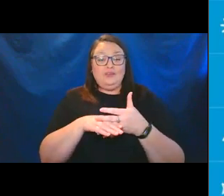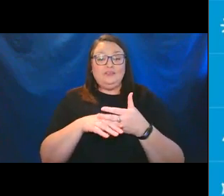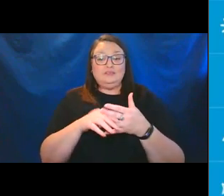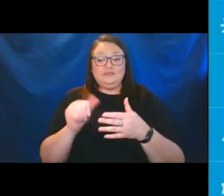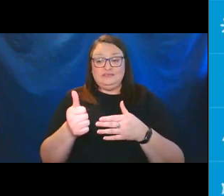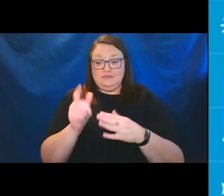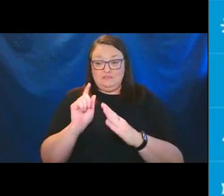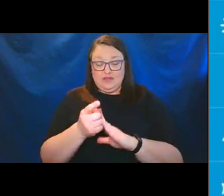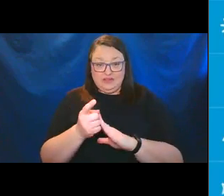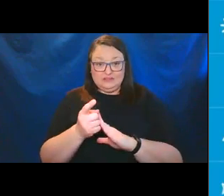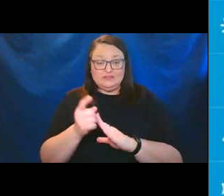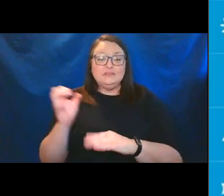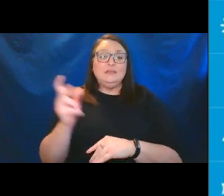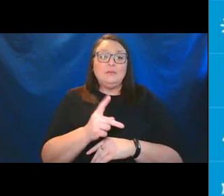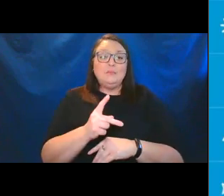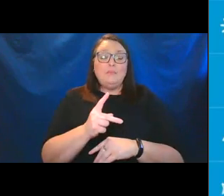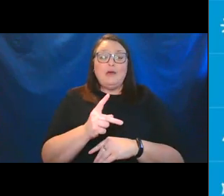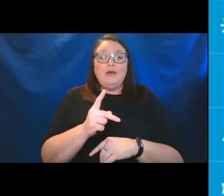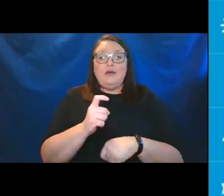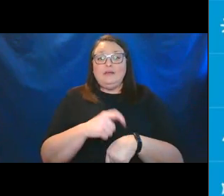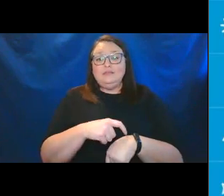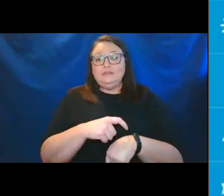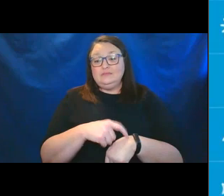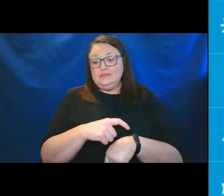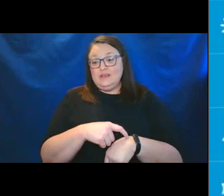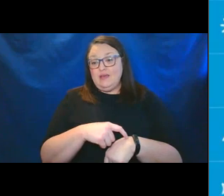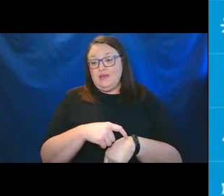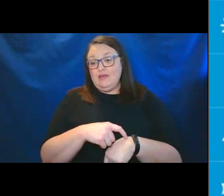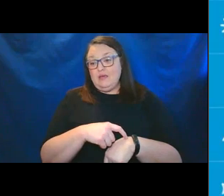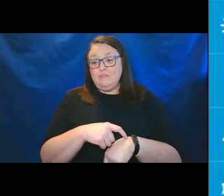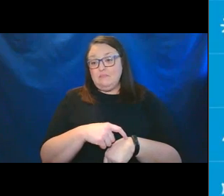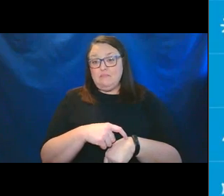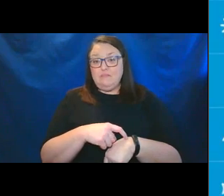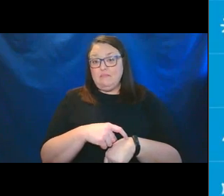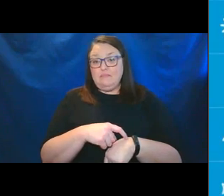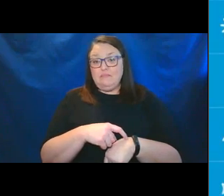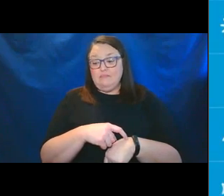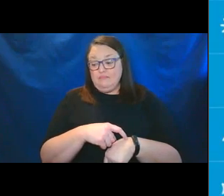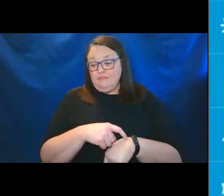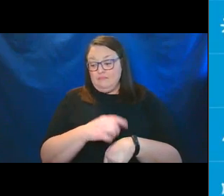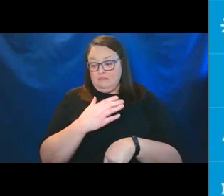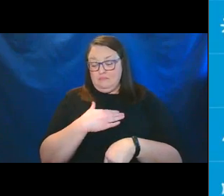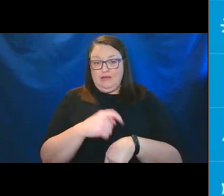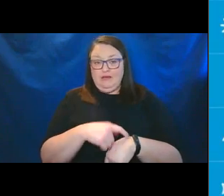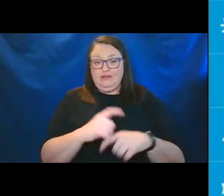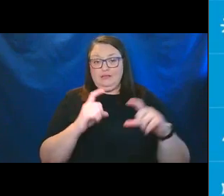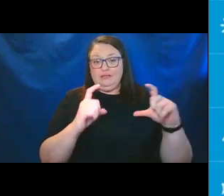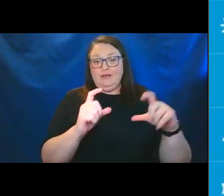come back together at, let's see, my clock says